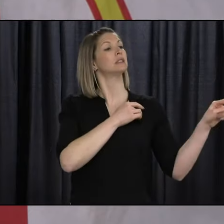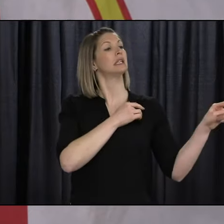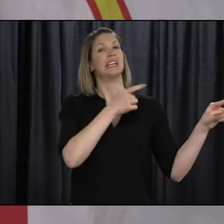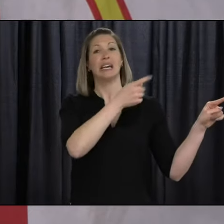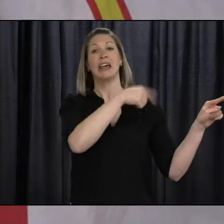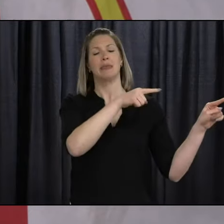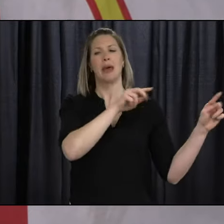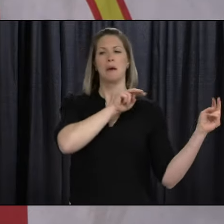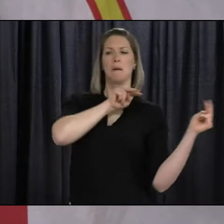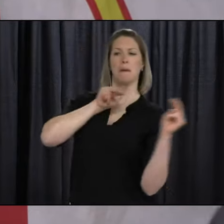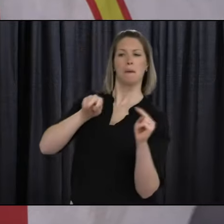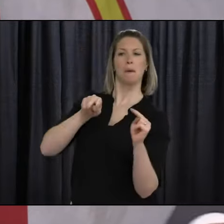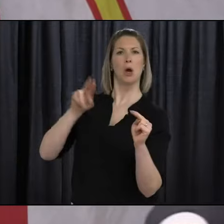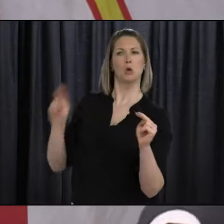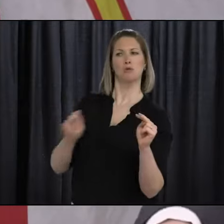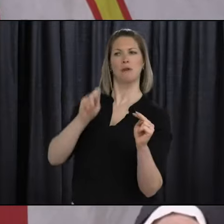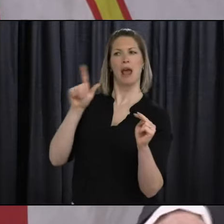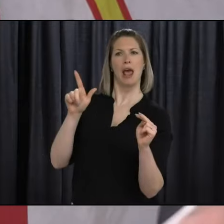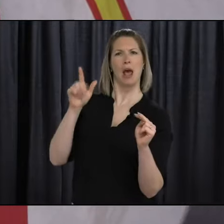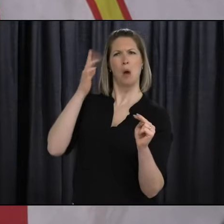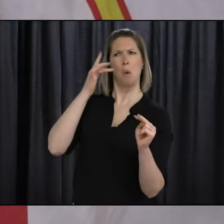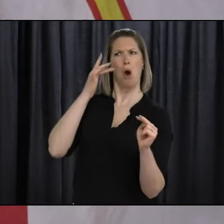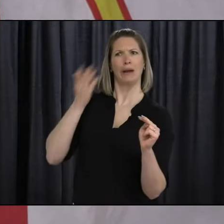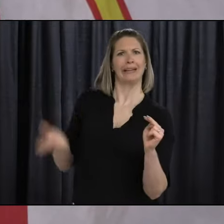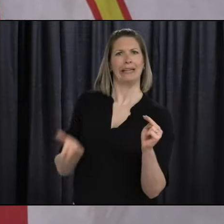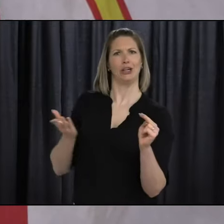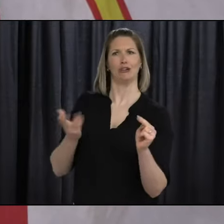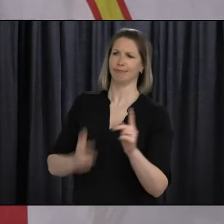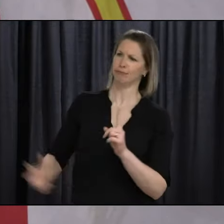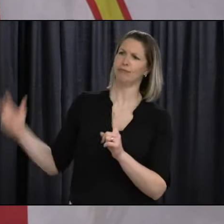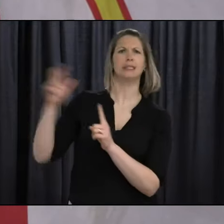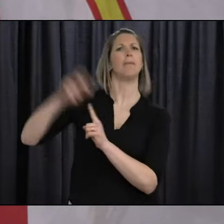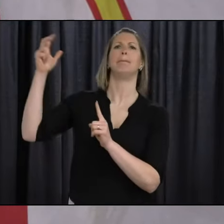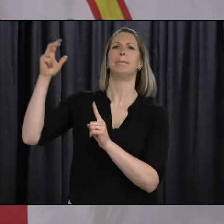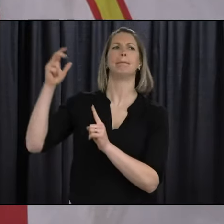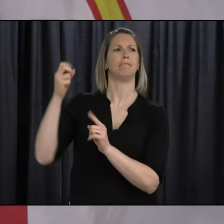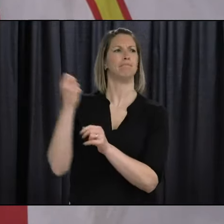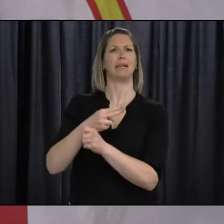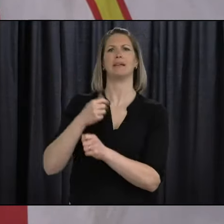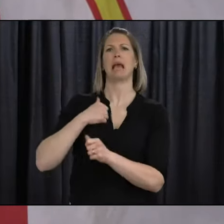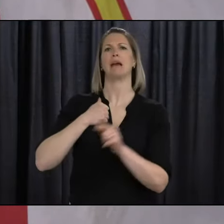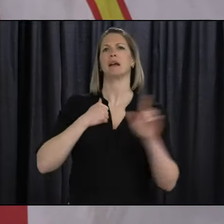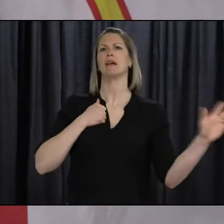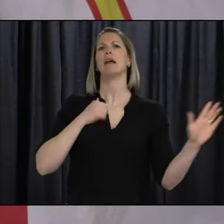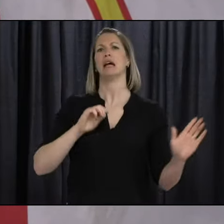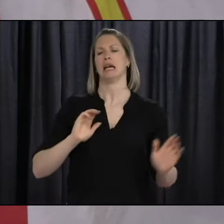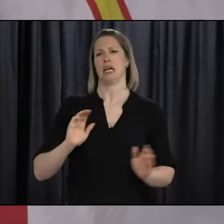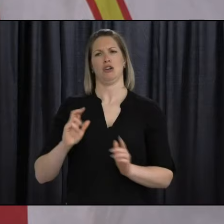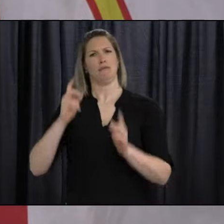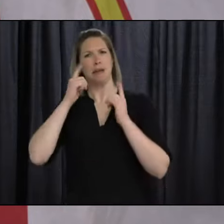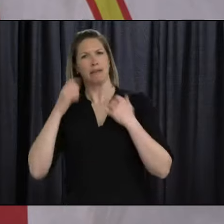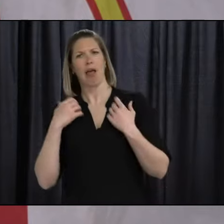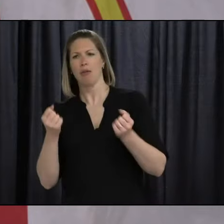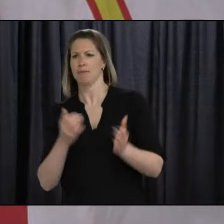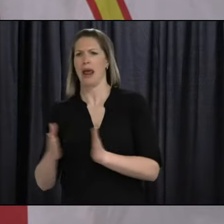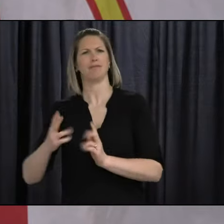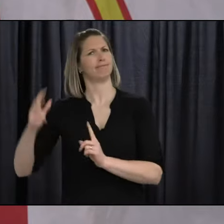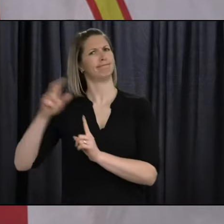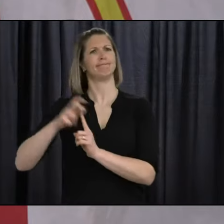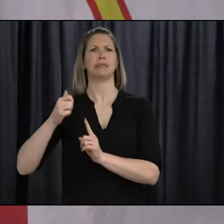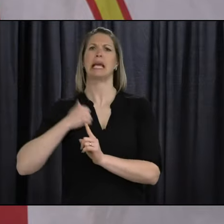as they see us as leading the way in mental health and addictions. And I want to say a big thank you to our workers at